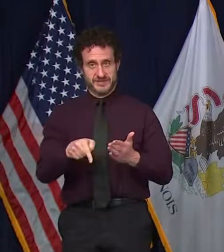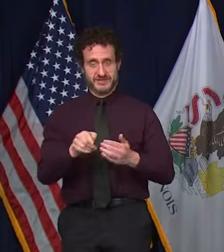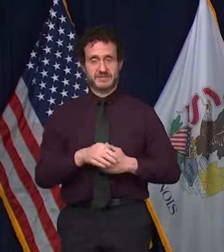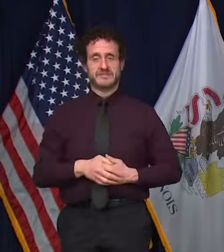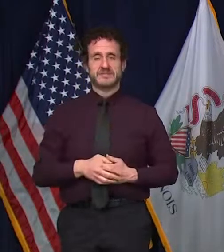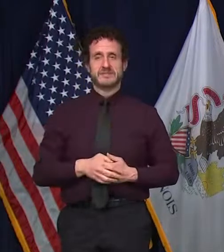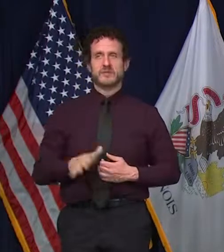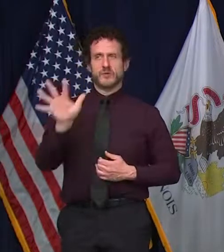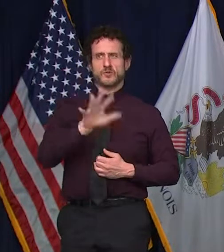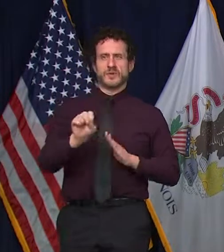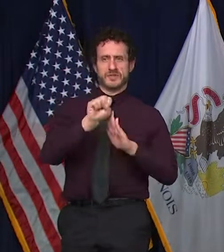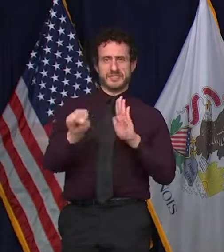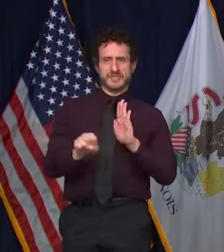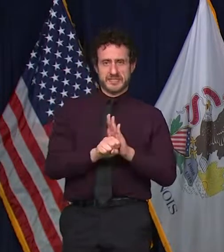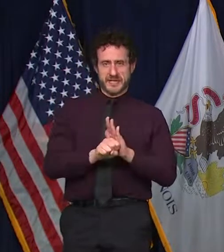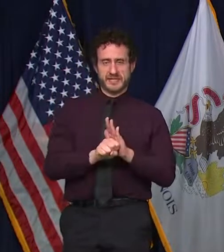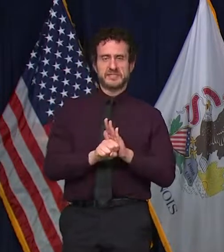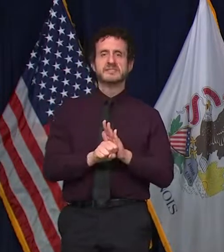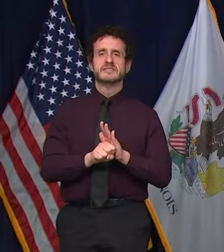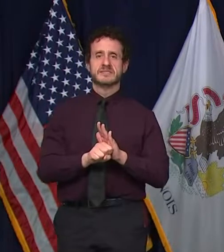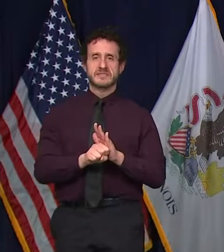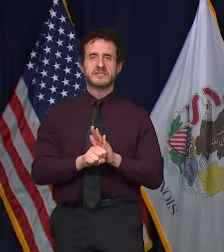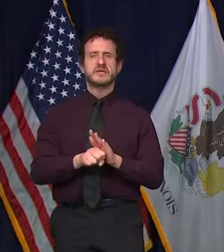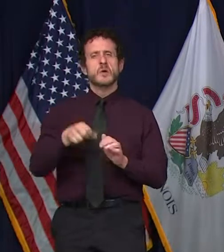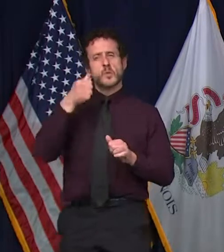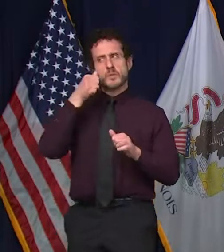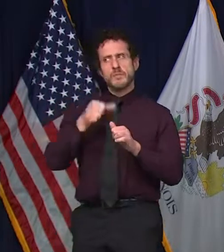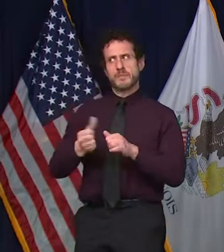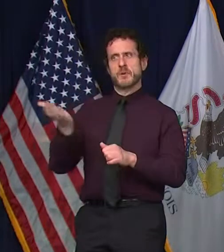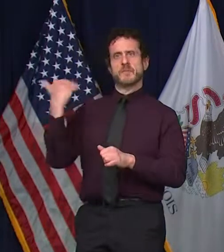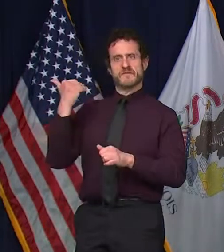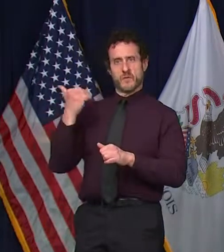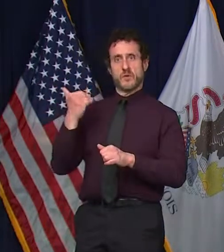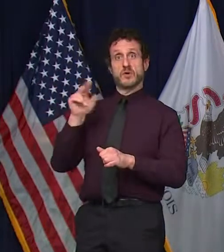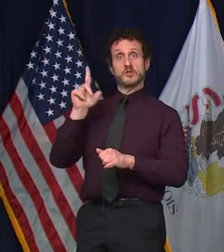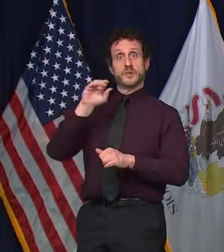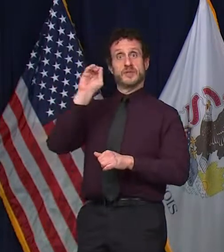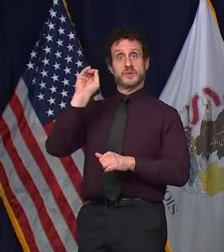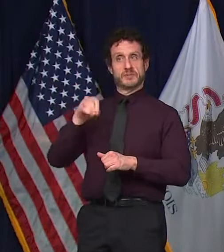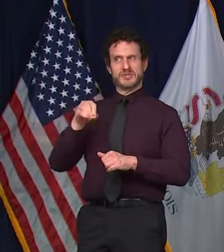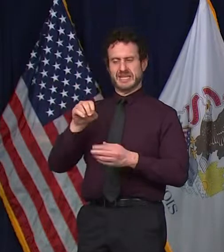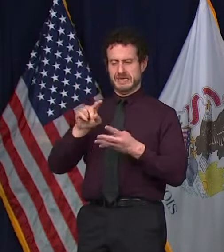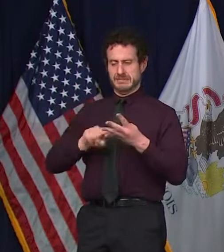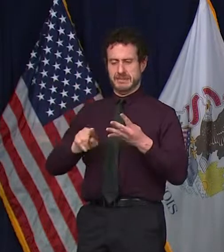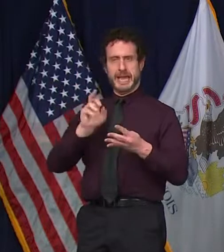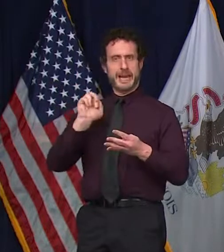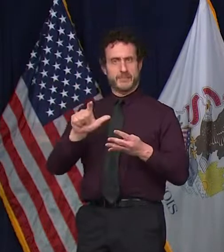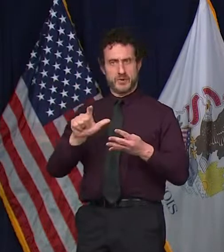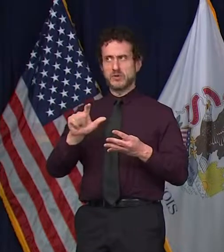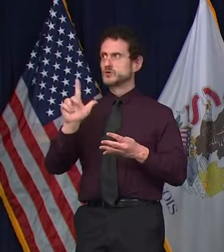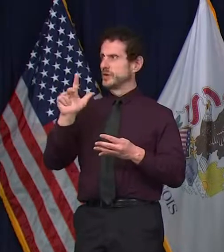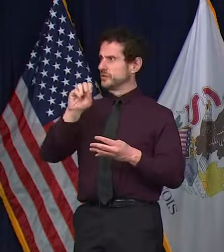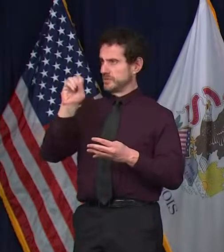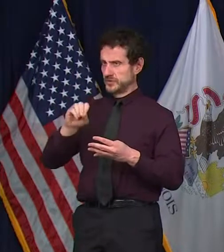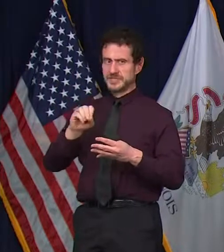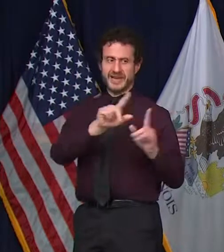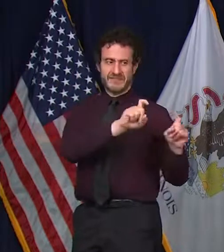Statewide, the positivity rate, which hit a high of 23% in late April, is now